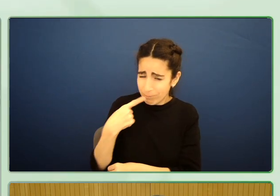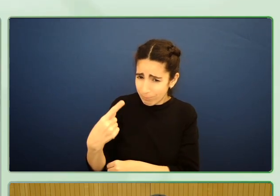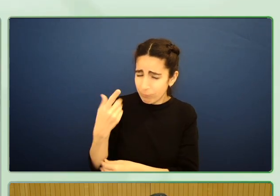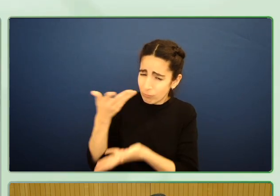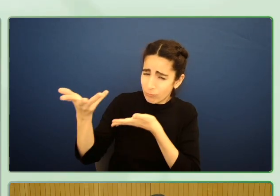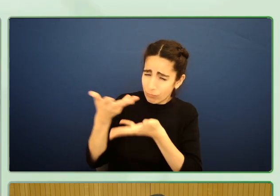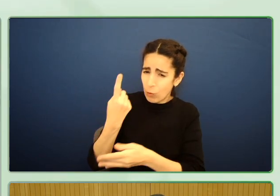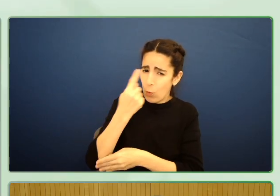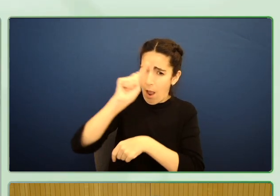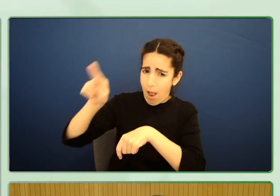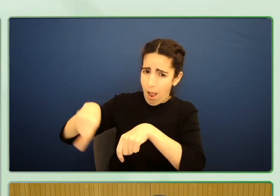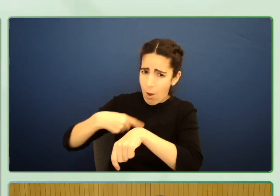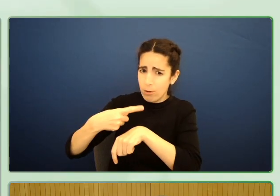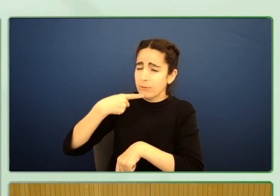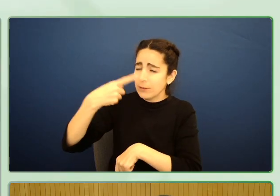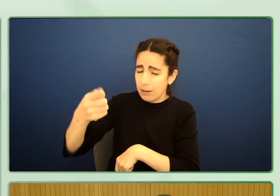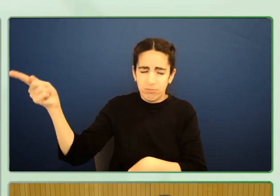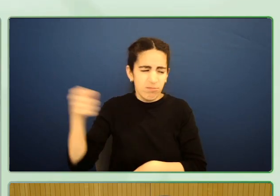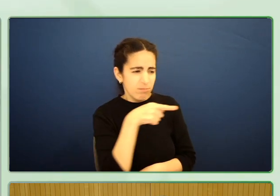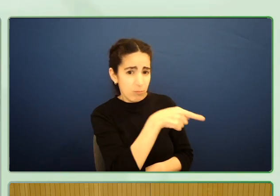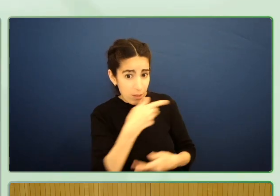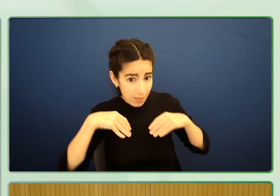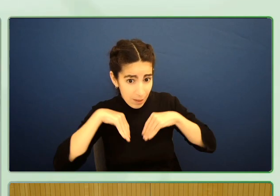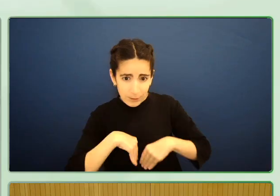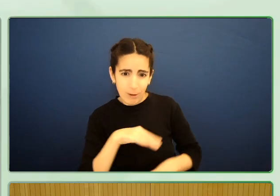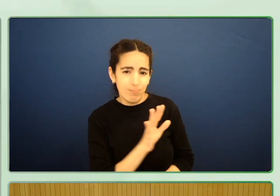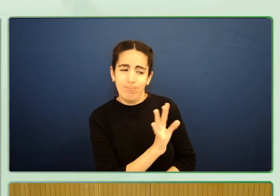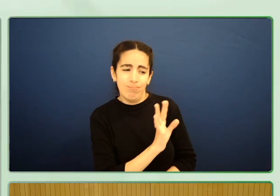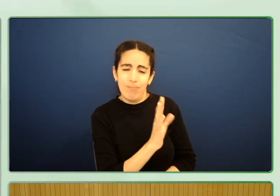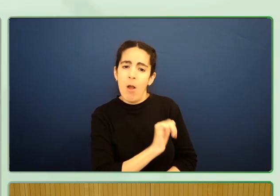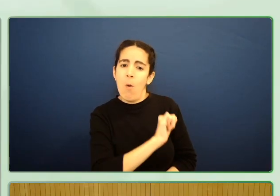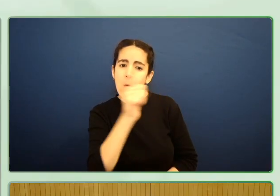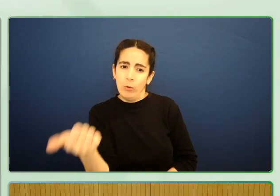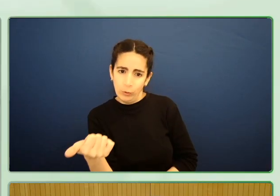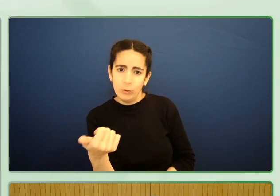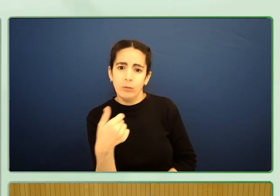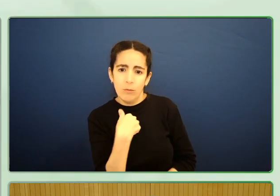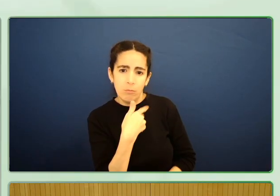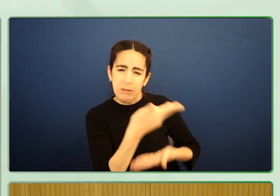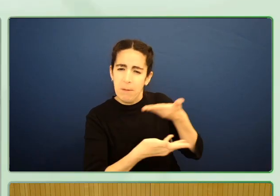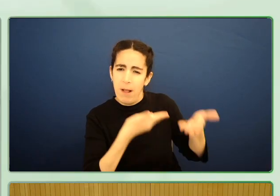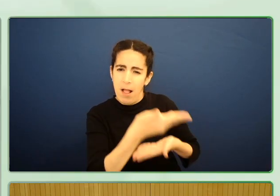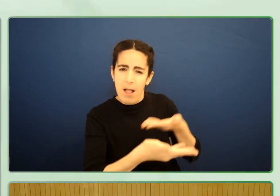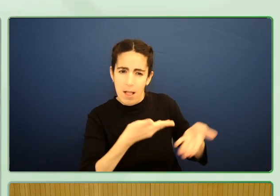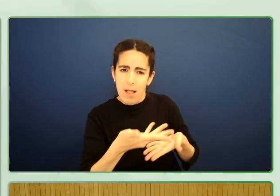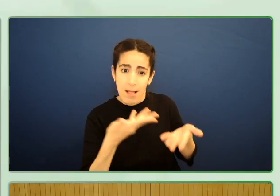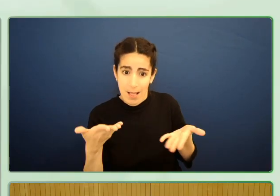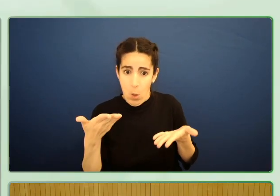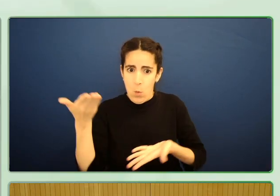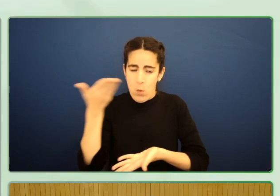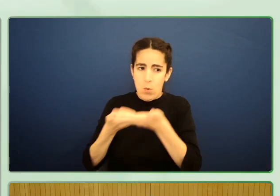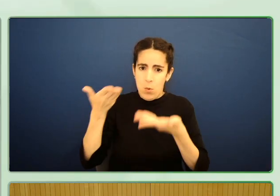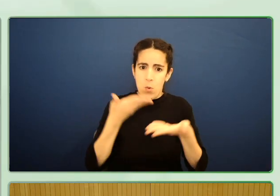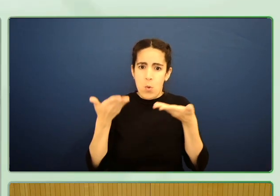something else. There is something that can explain that the things that you are telling me about. Besides, it wasn't my first